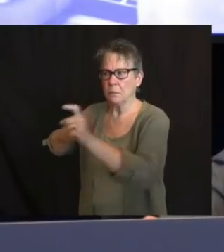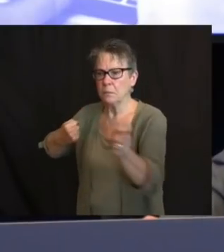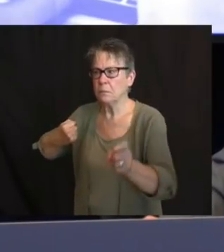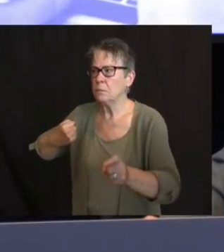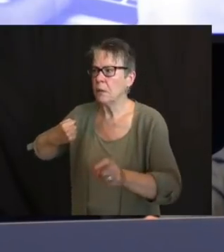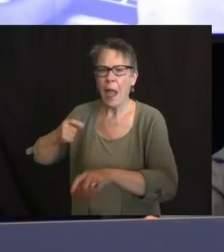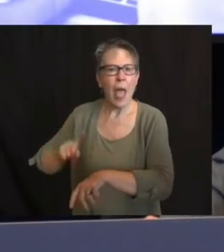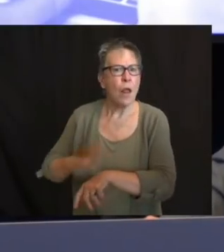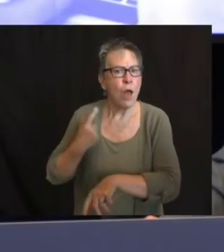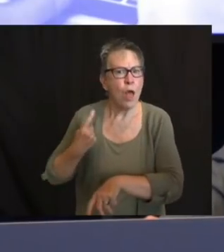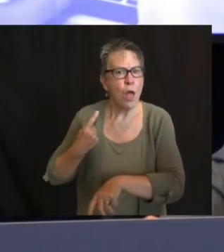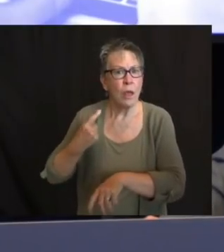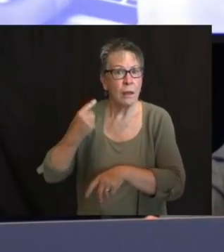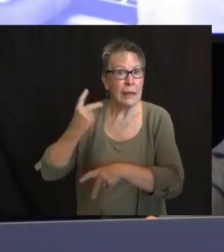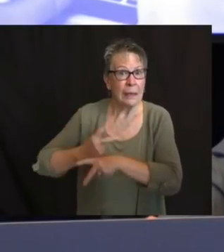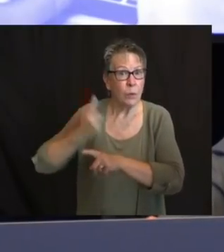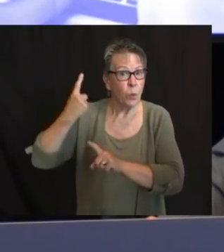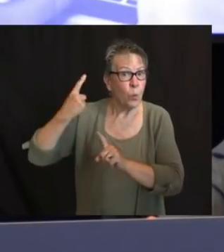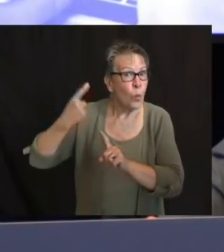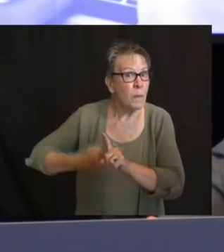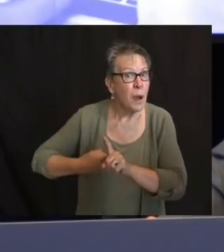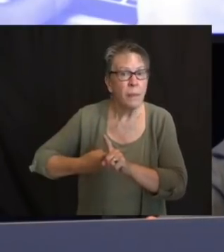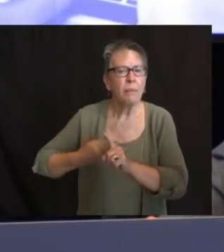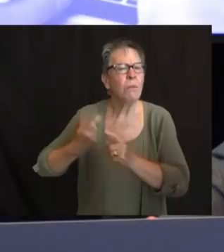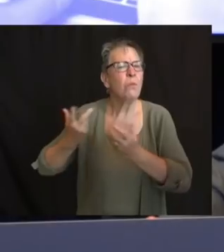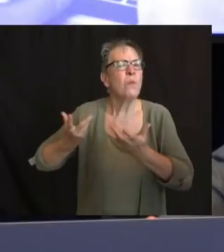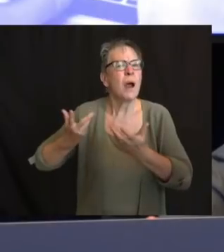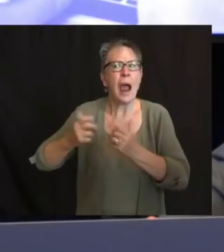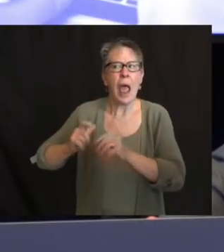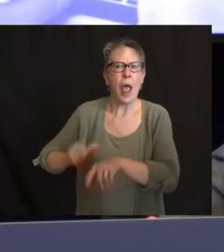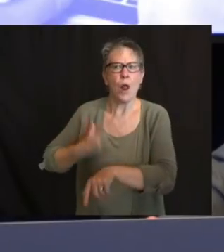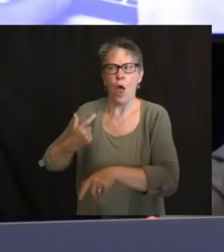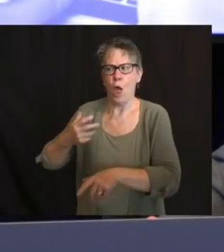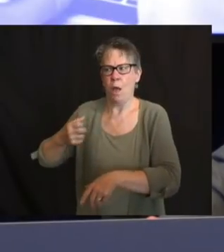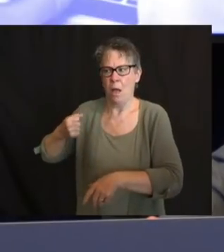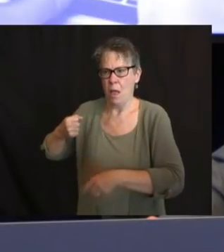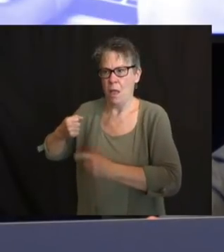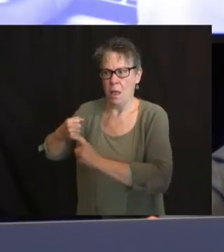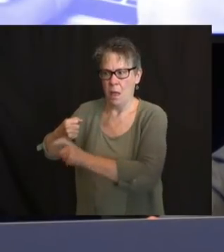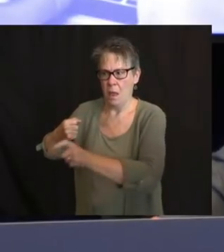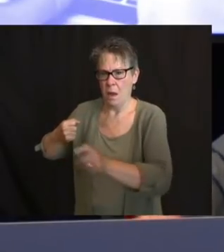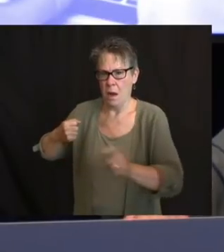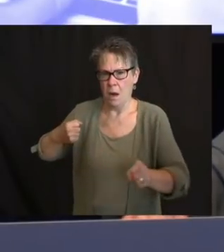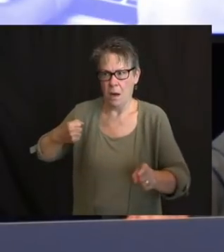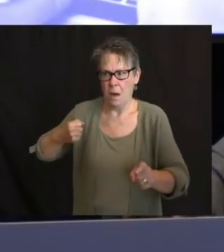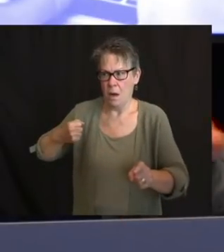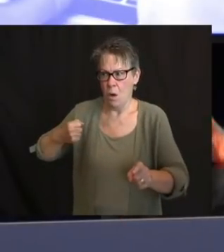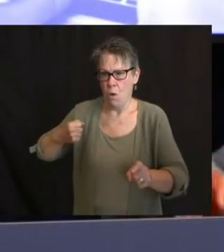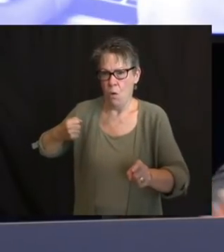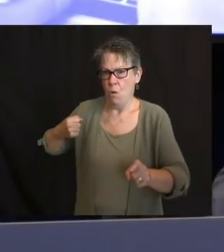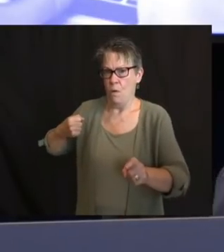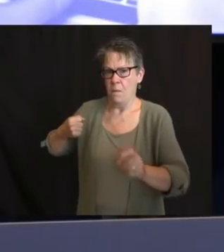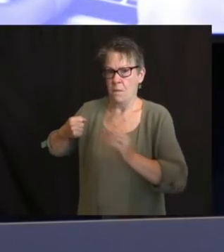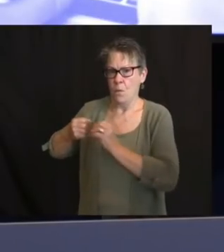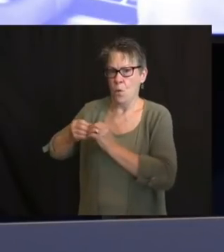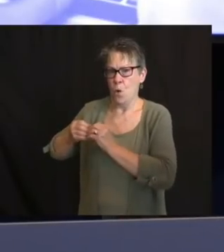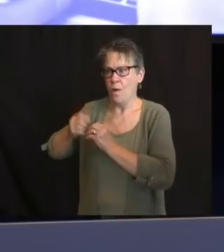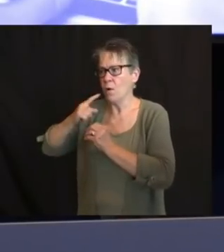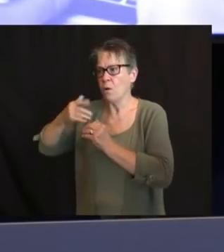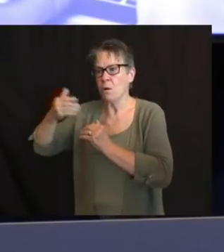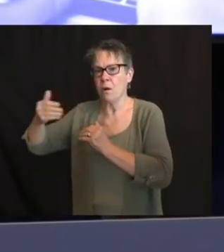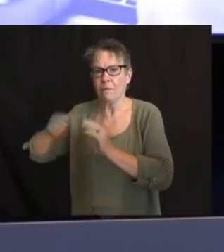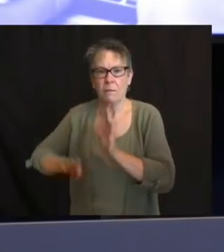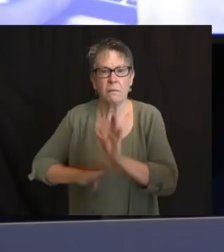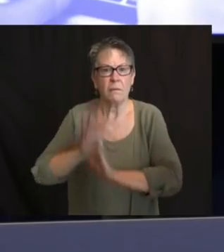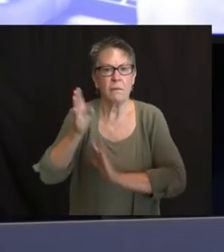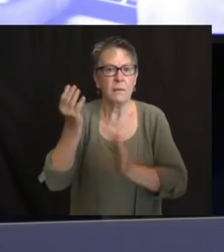vendors and manufacturers? So it's a little bit of both right now, Elise, but more so what's coming in is going out, and we are